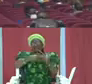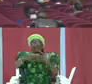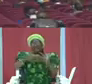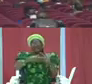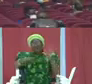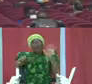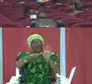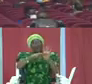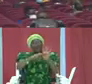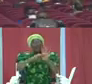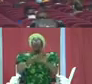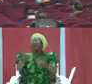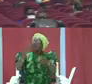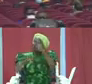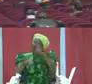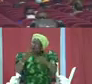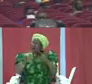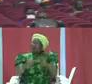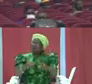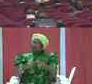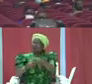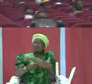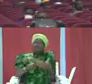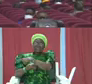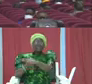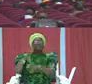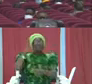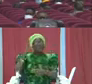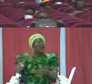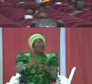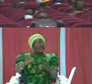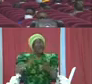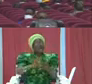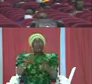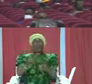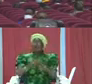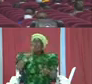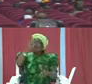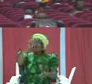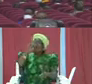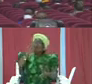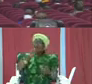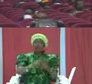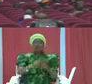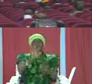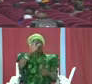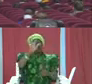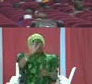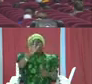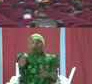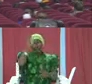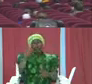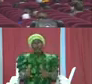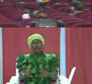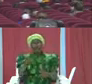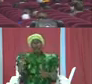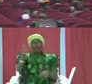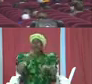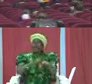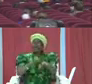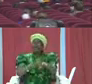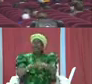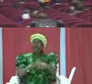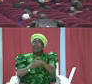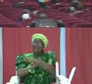come. I will count from 1 to 5. By the time I say 5, if you are not here, I know you are not